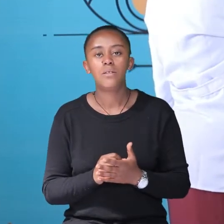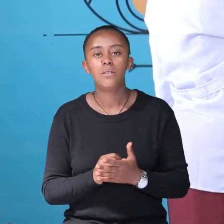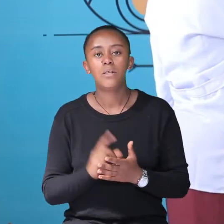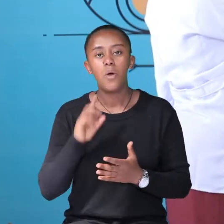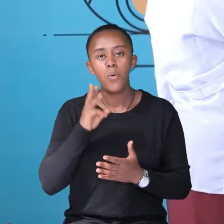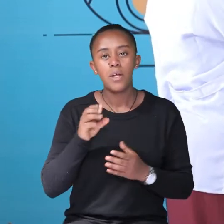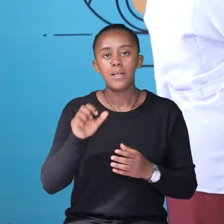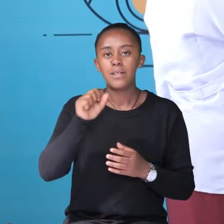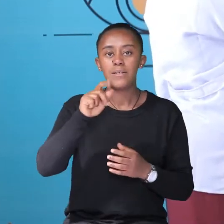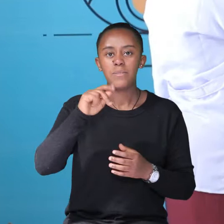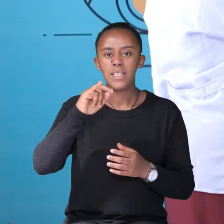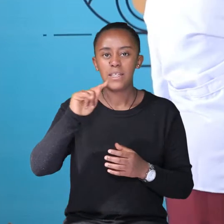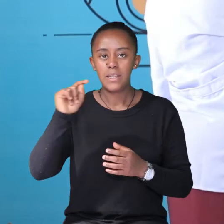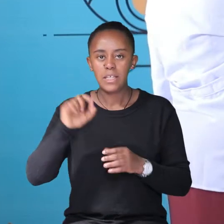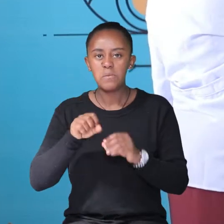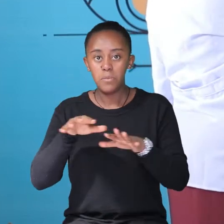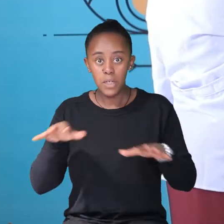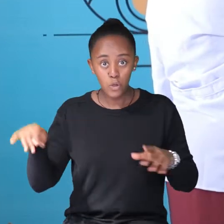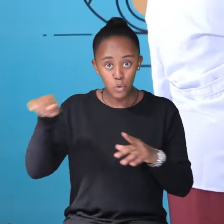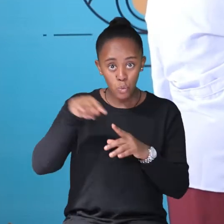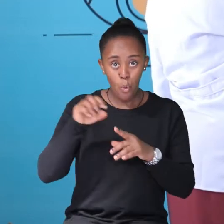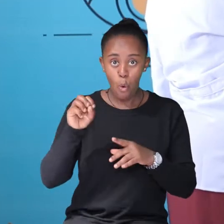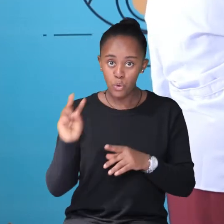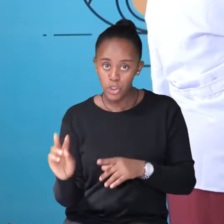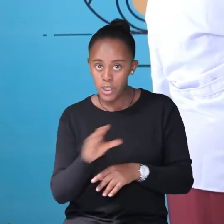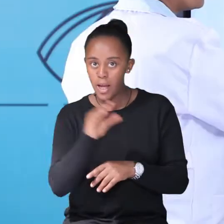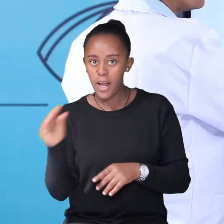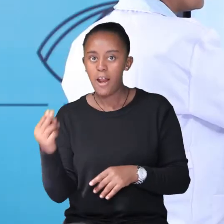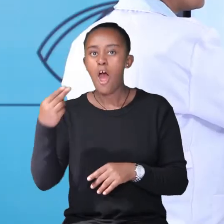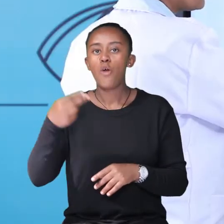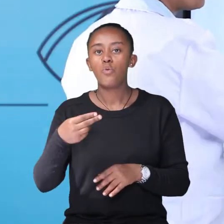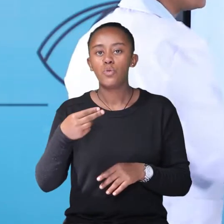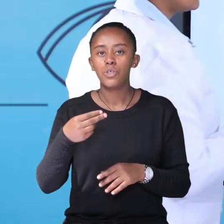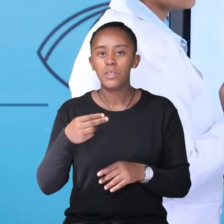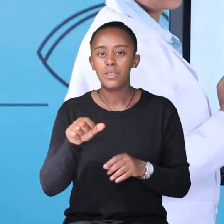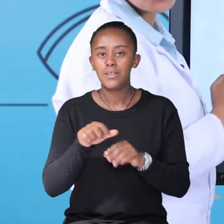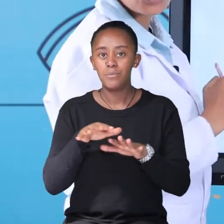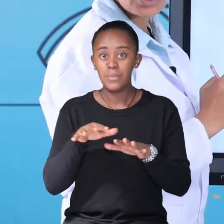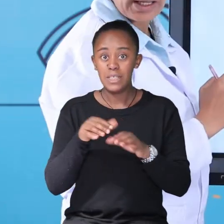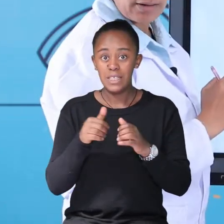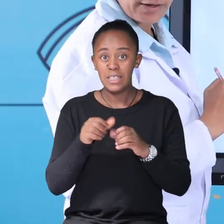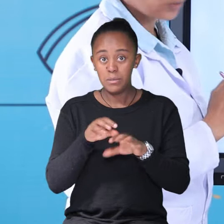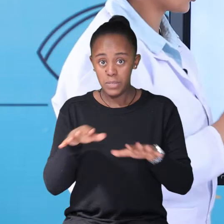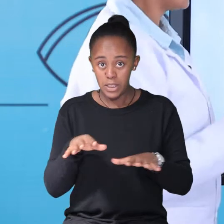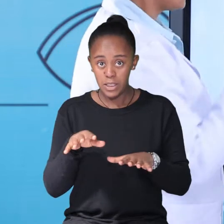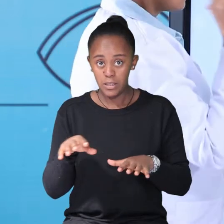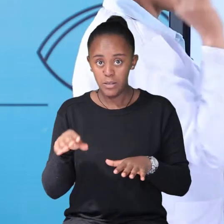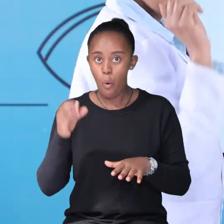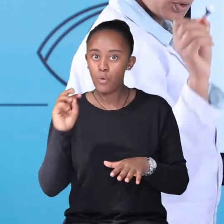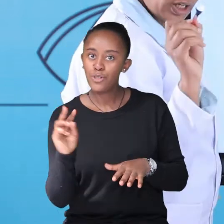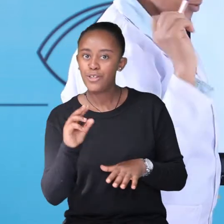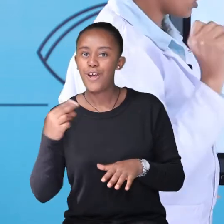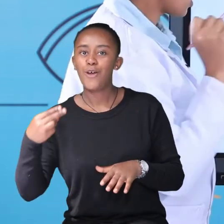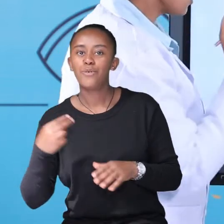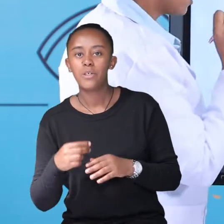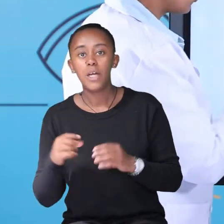will split into oxygen and hydrogen. It will split into oxygen and hydrogen. From